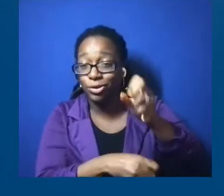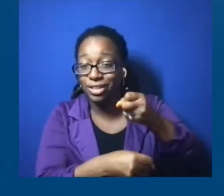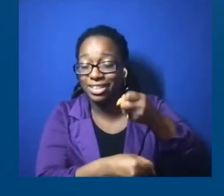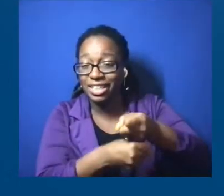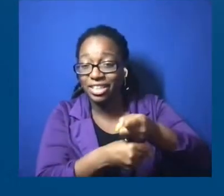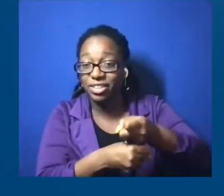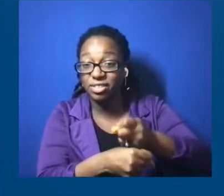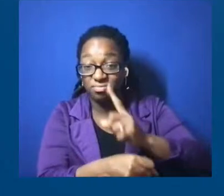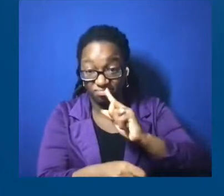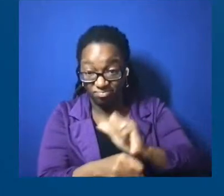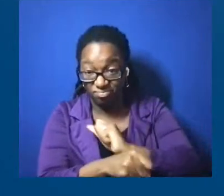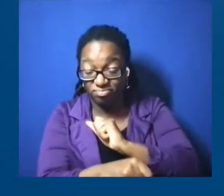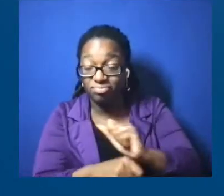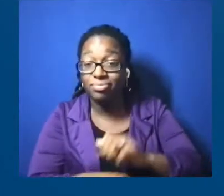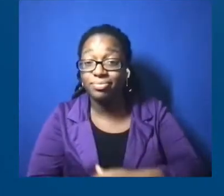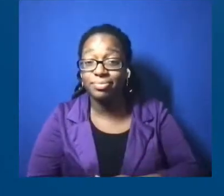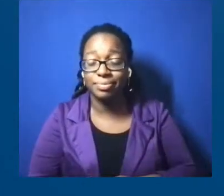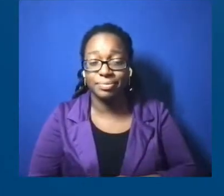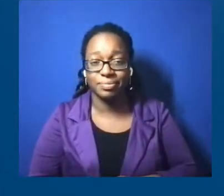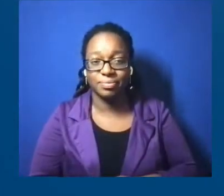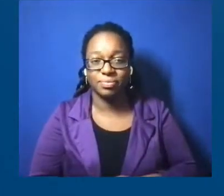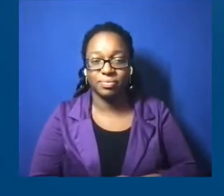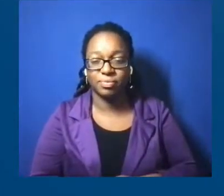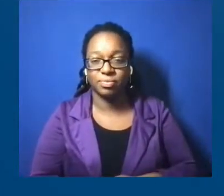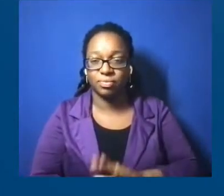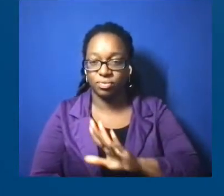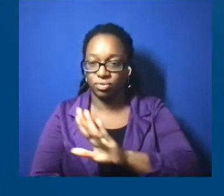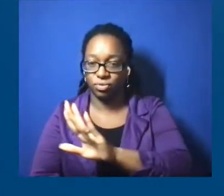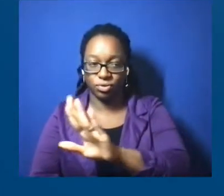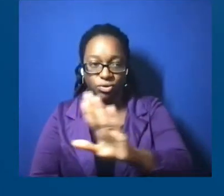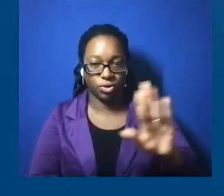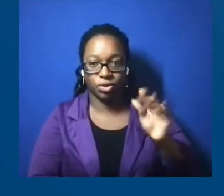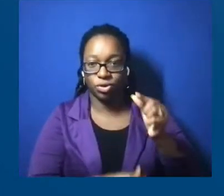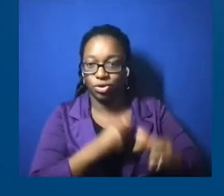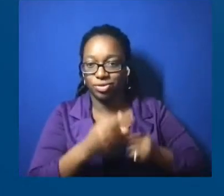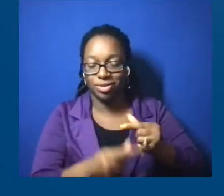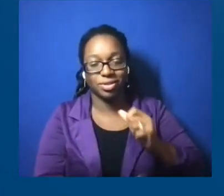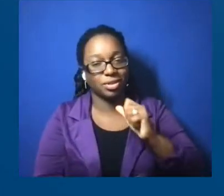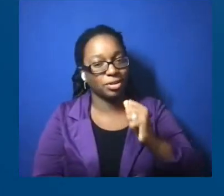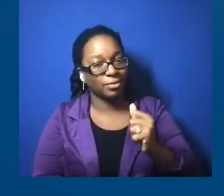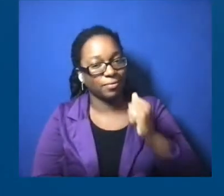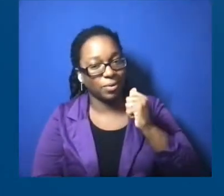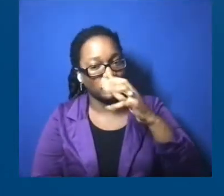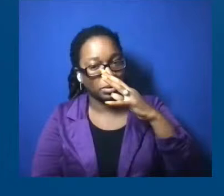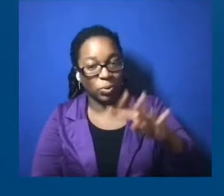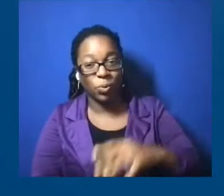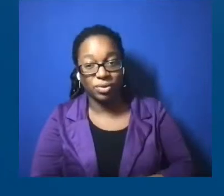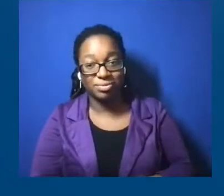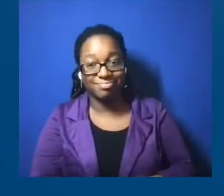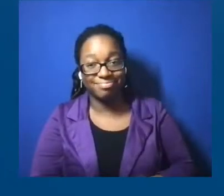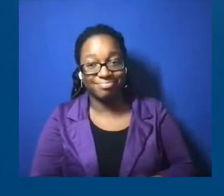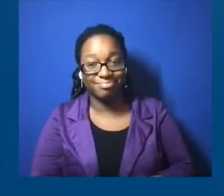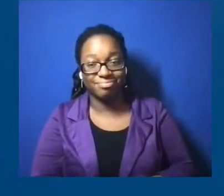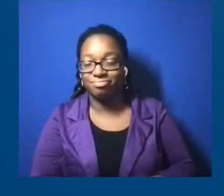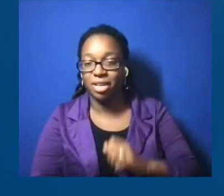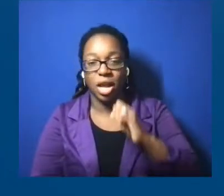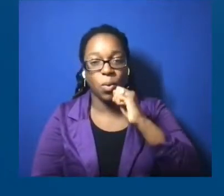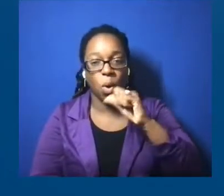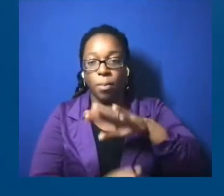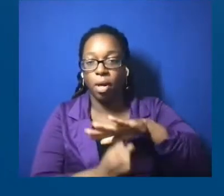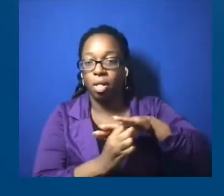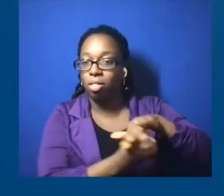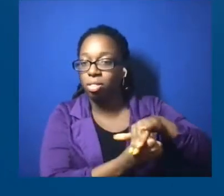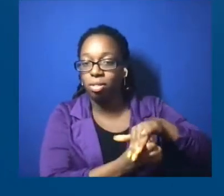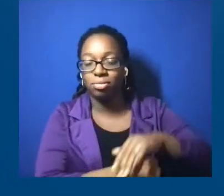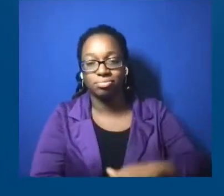joke. But your generation is not going to be ignored. You're not going to be shunned. You're not going to be